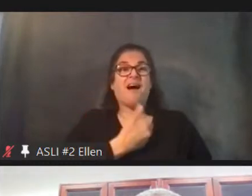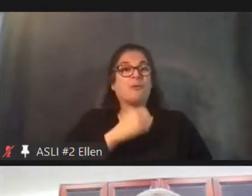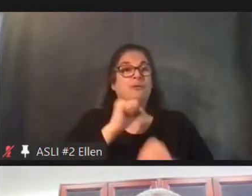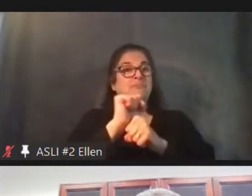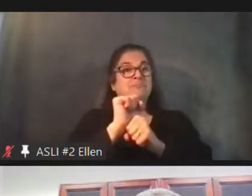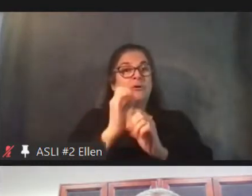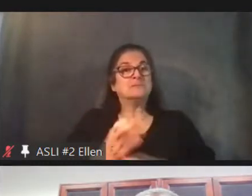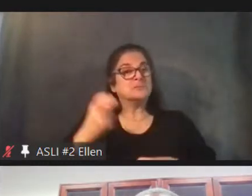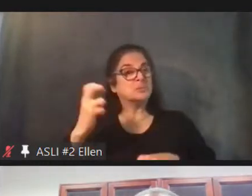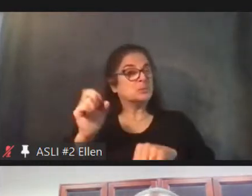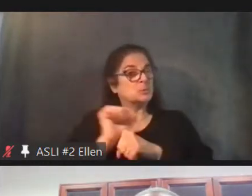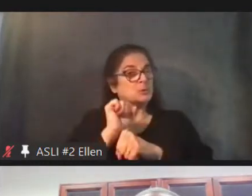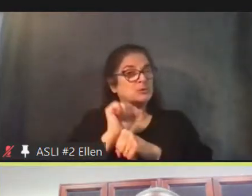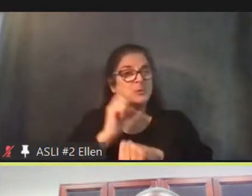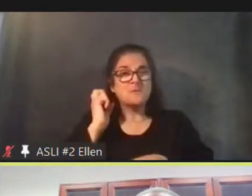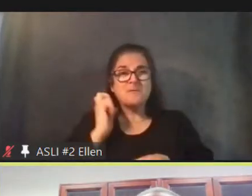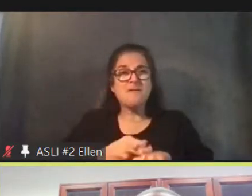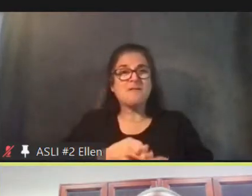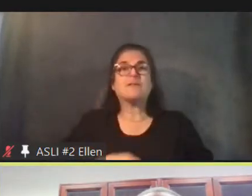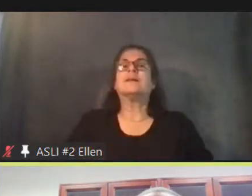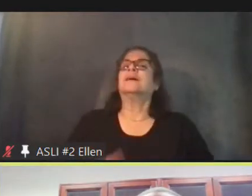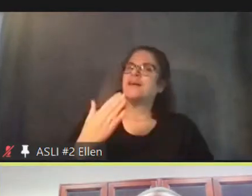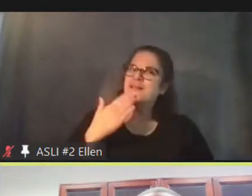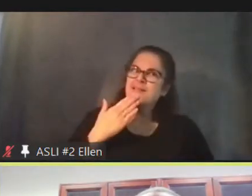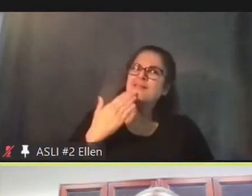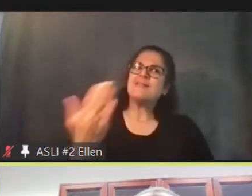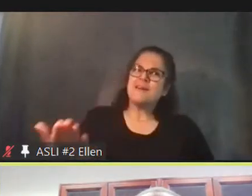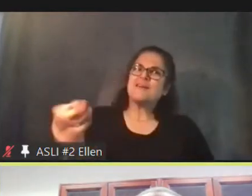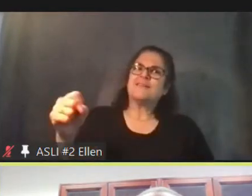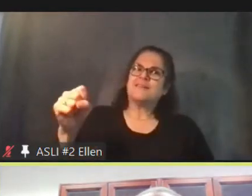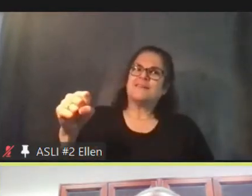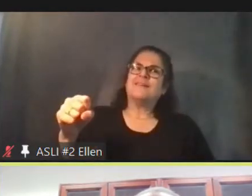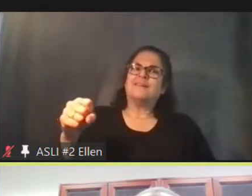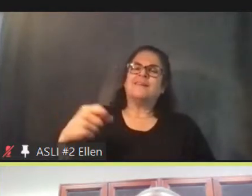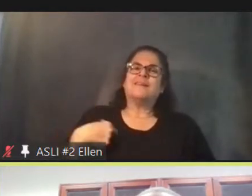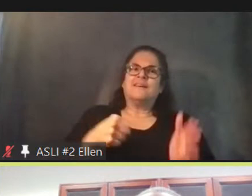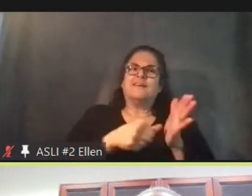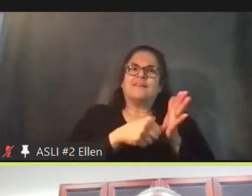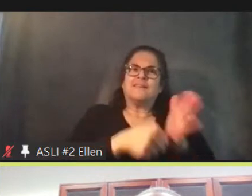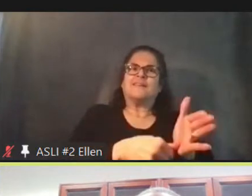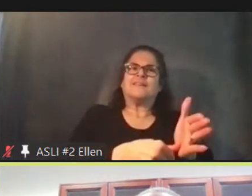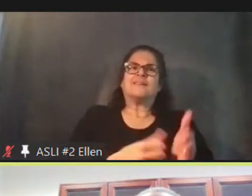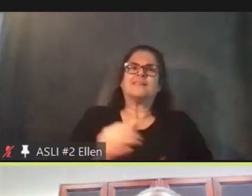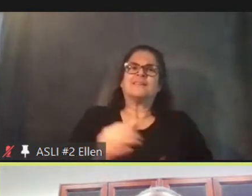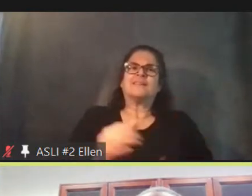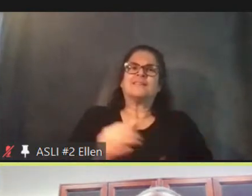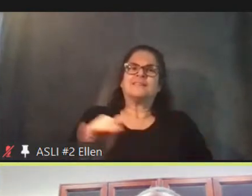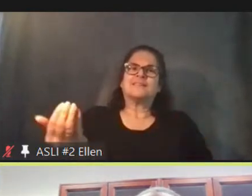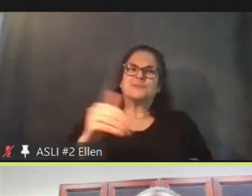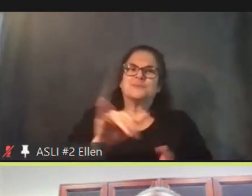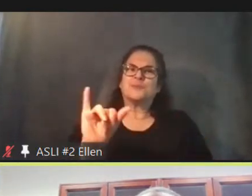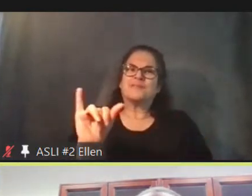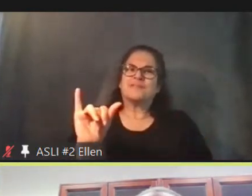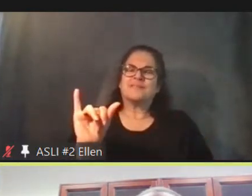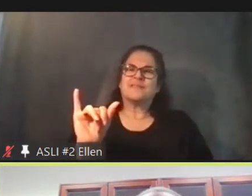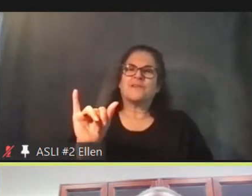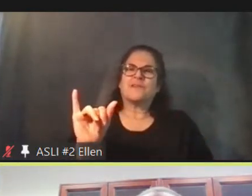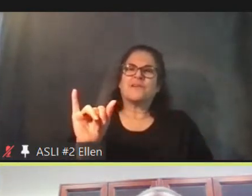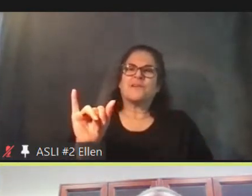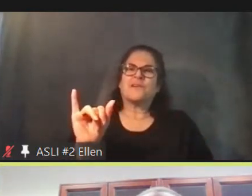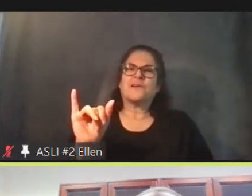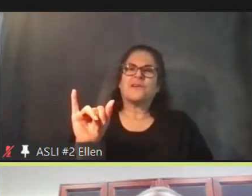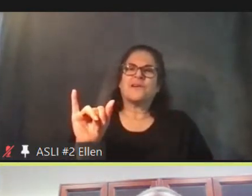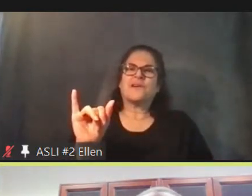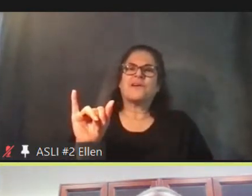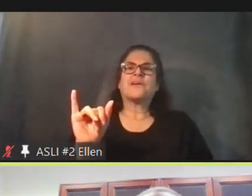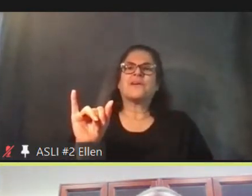it. Yeah, thank you. And I want to highlight that as well. Don Bonds was kind